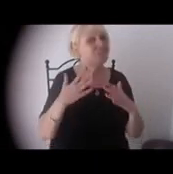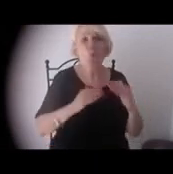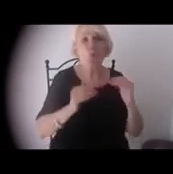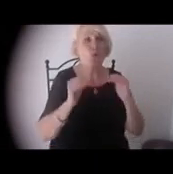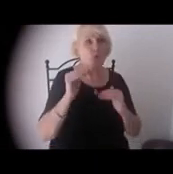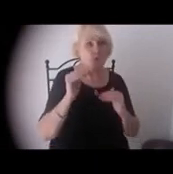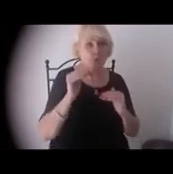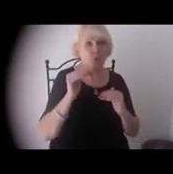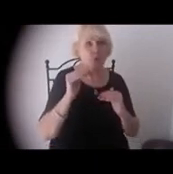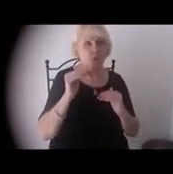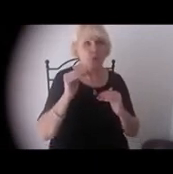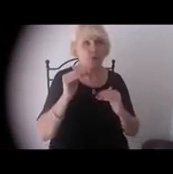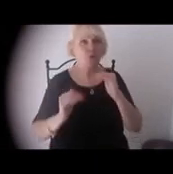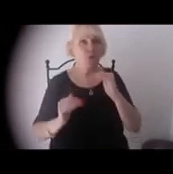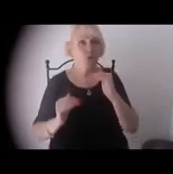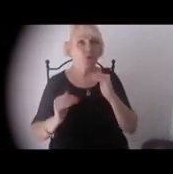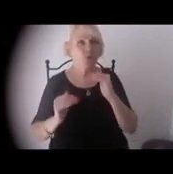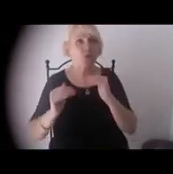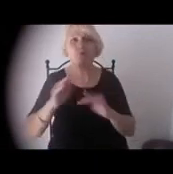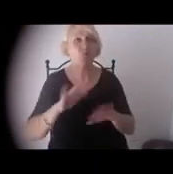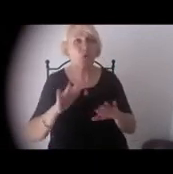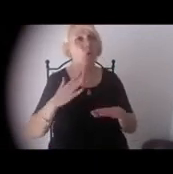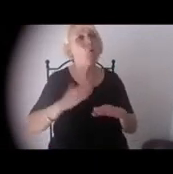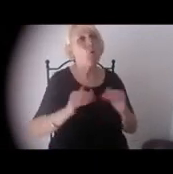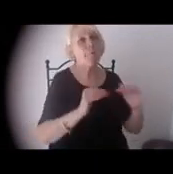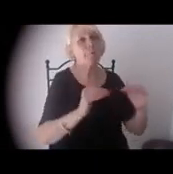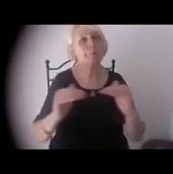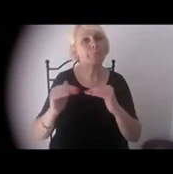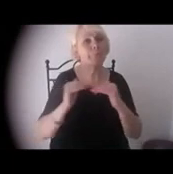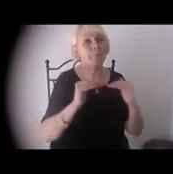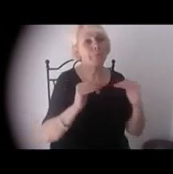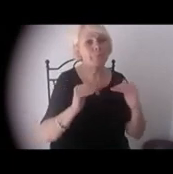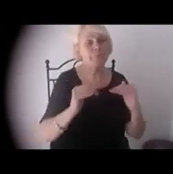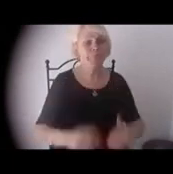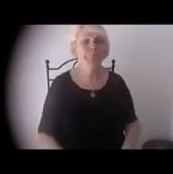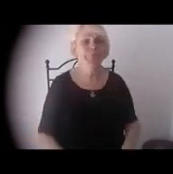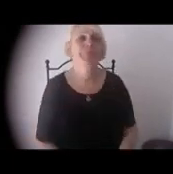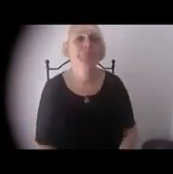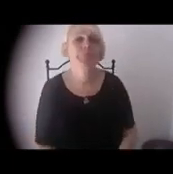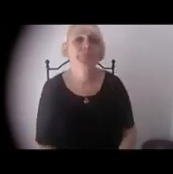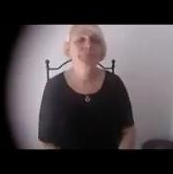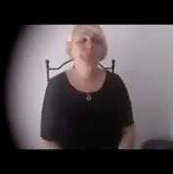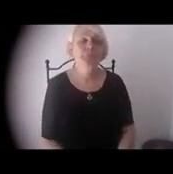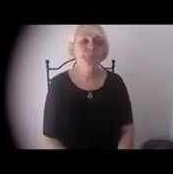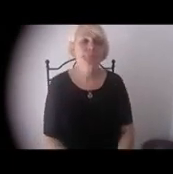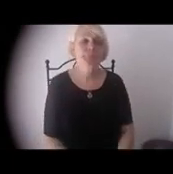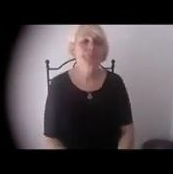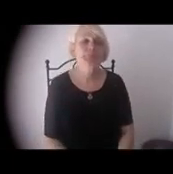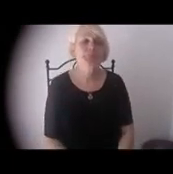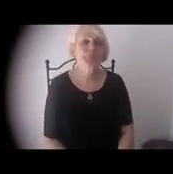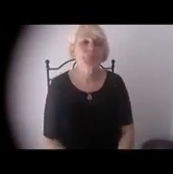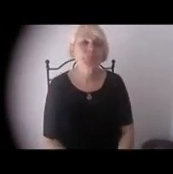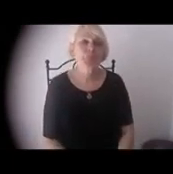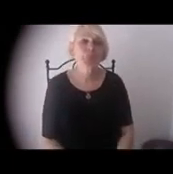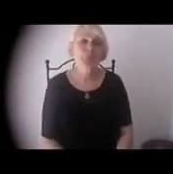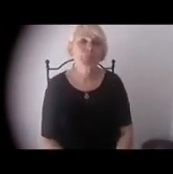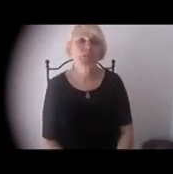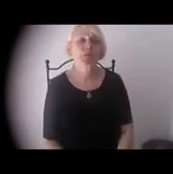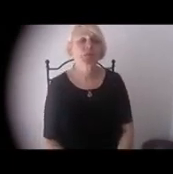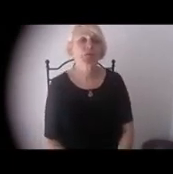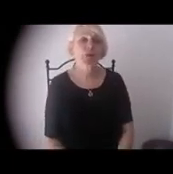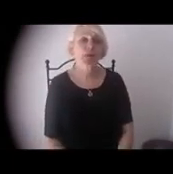the resourcing is kind of proportionate to the population in each of those areas. Yeah. Not because it's population, but